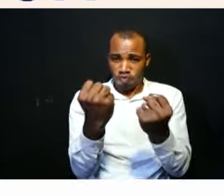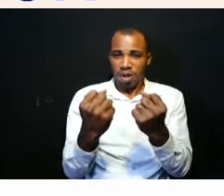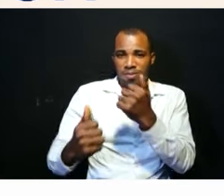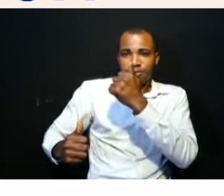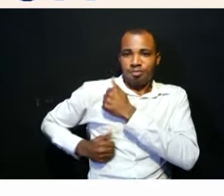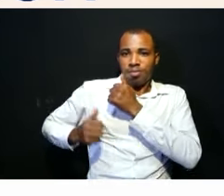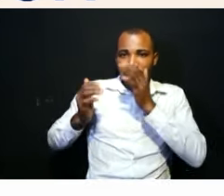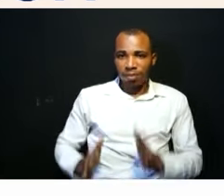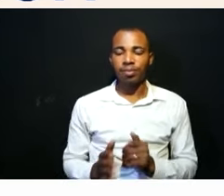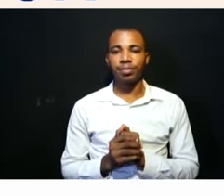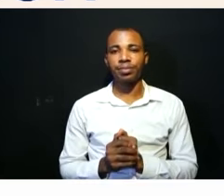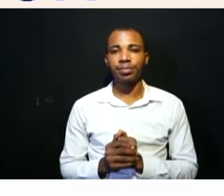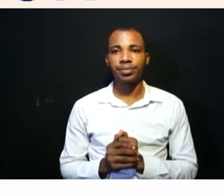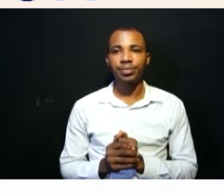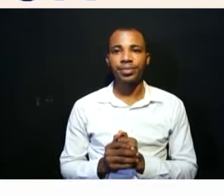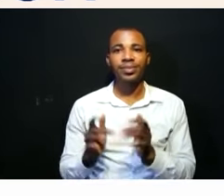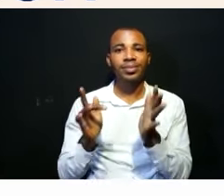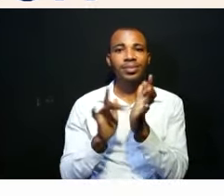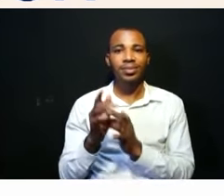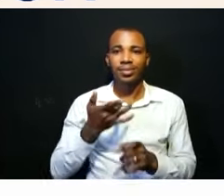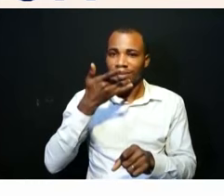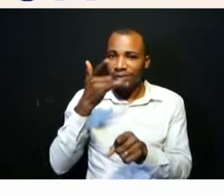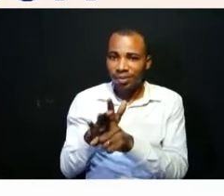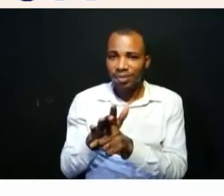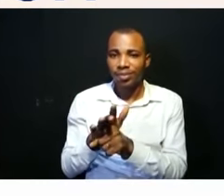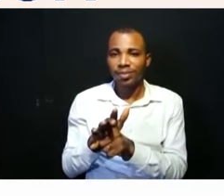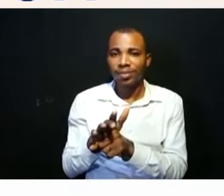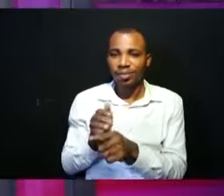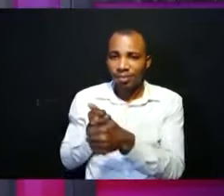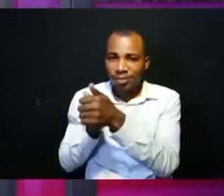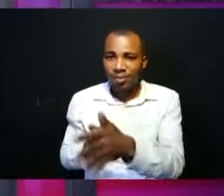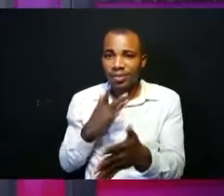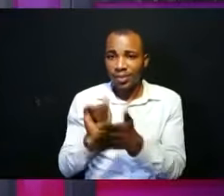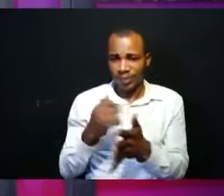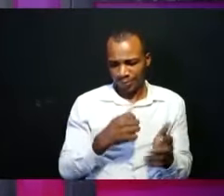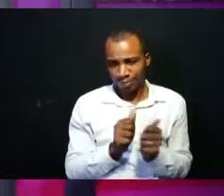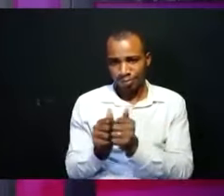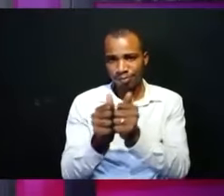warrior. Jesus promised the disciples, I will be with you.